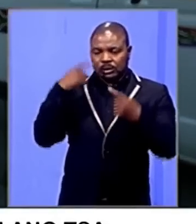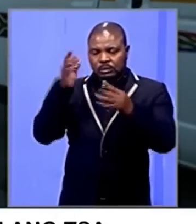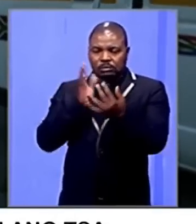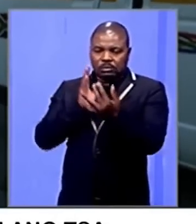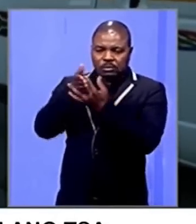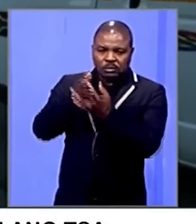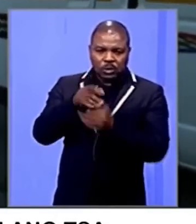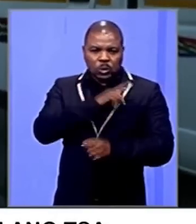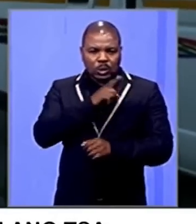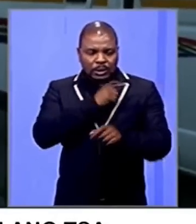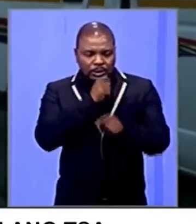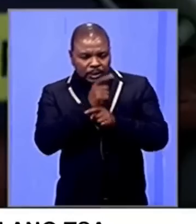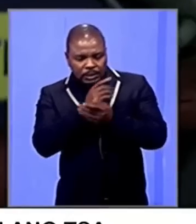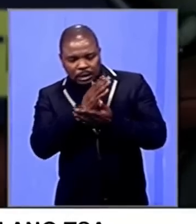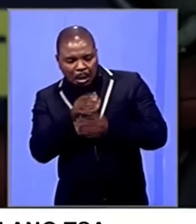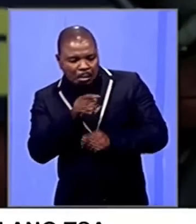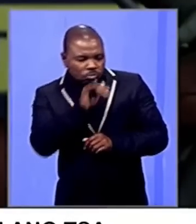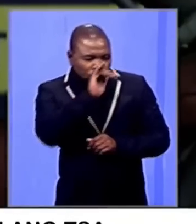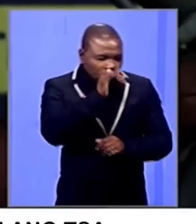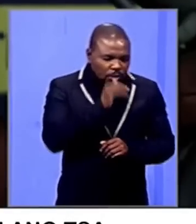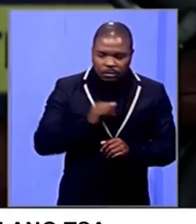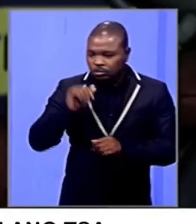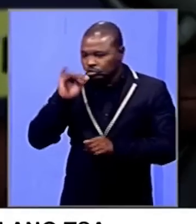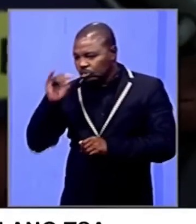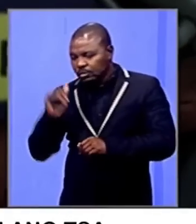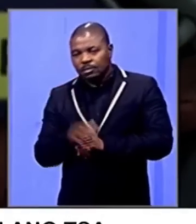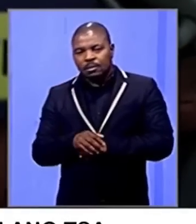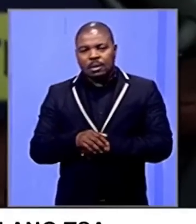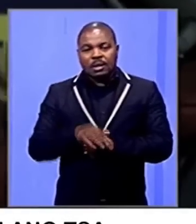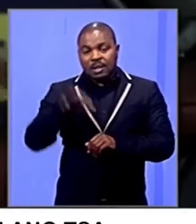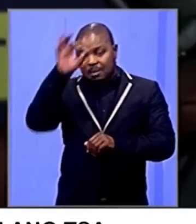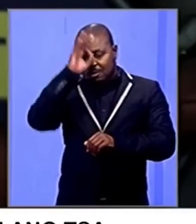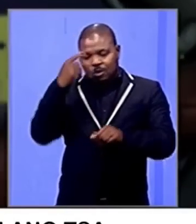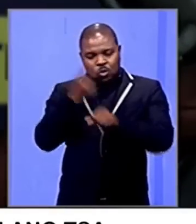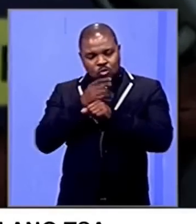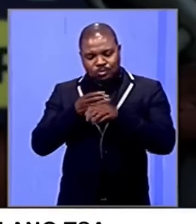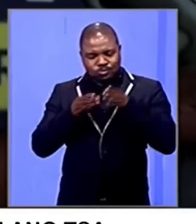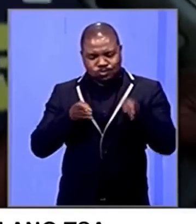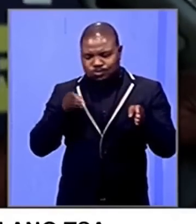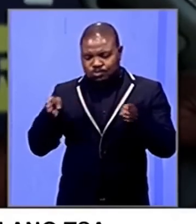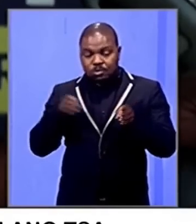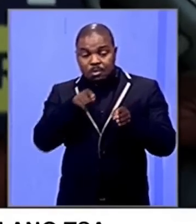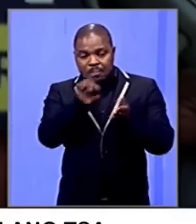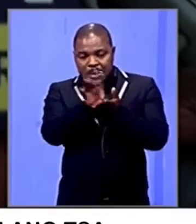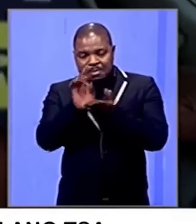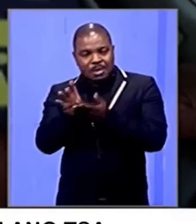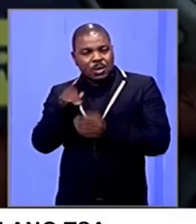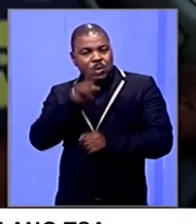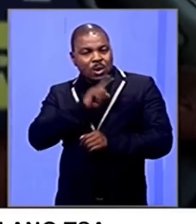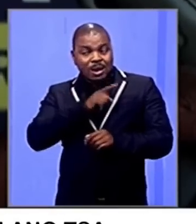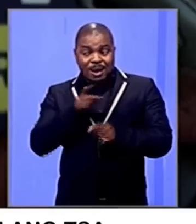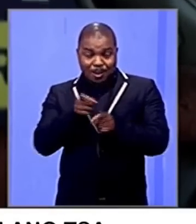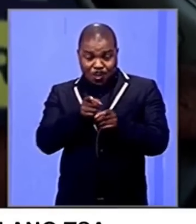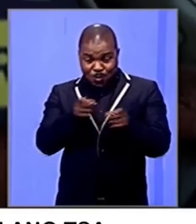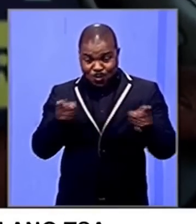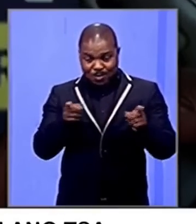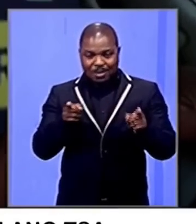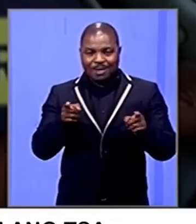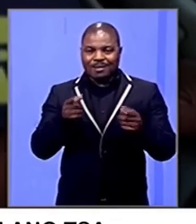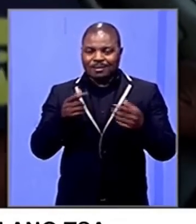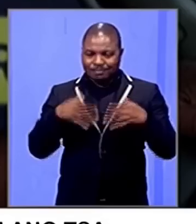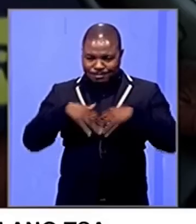ho lekola tse ding tsa ditekesi. The police must be on regular basis here to take these people out because they are the one causing